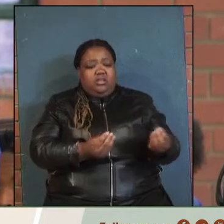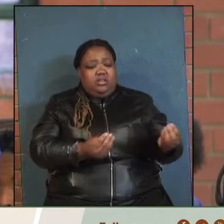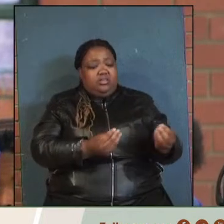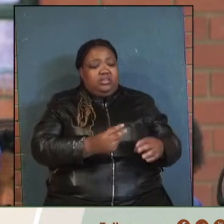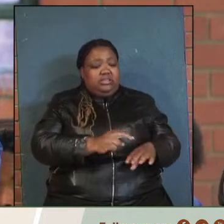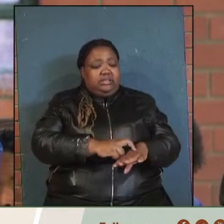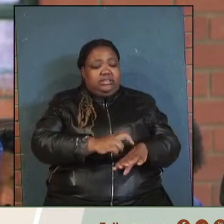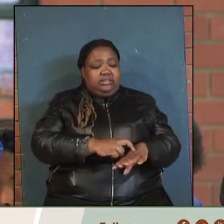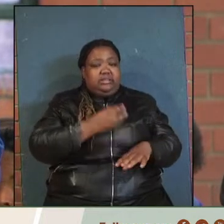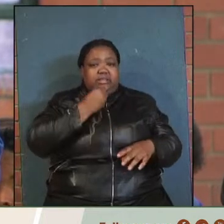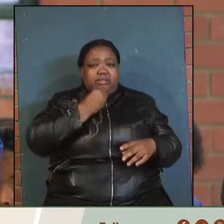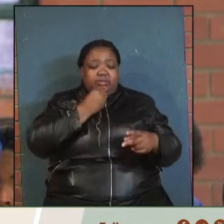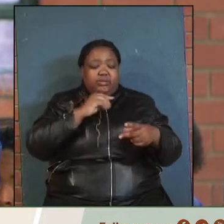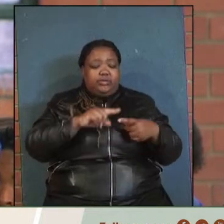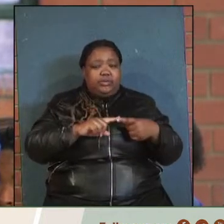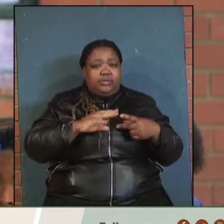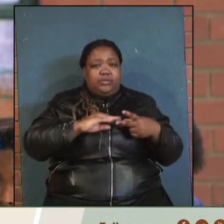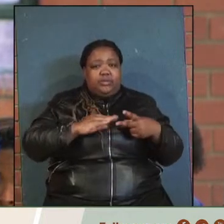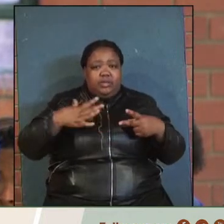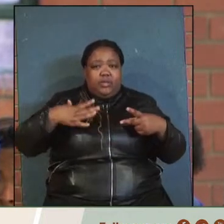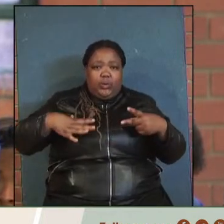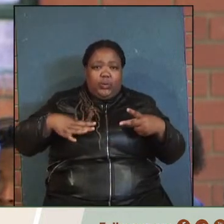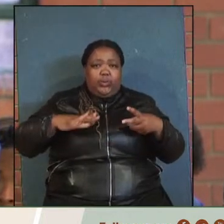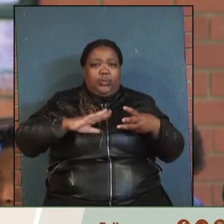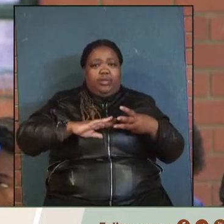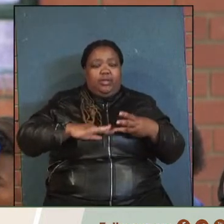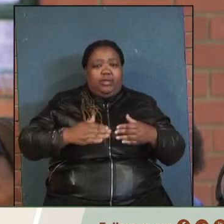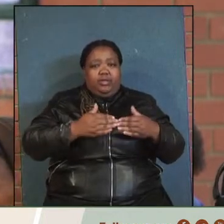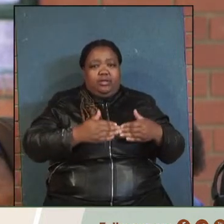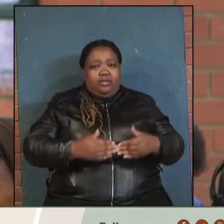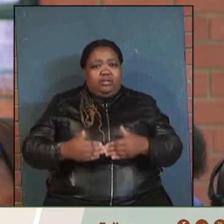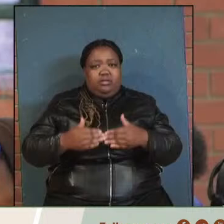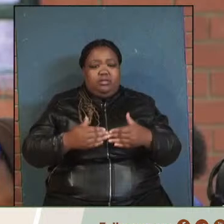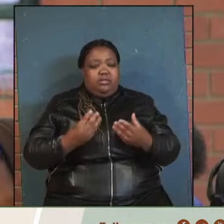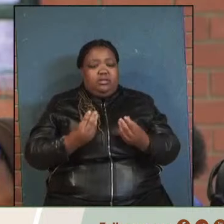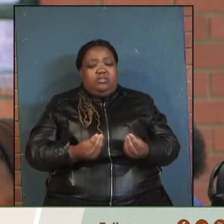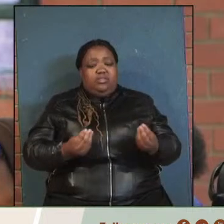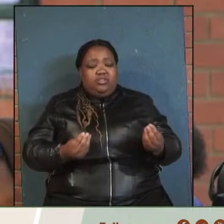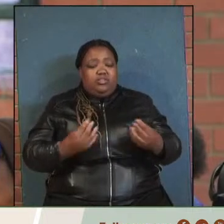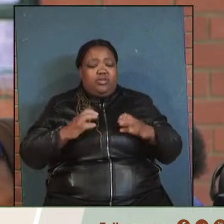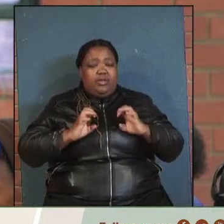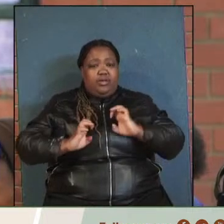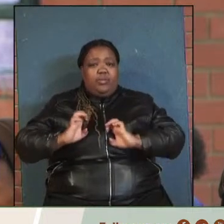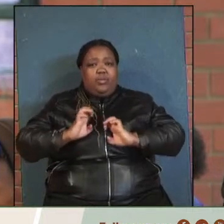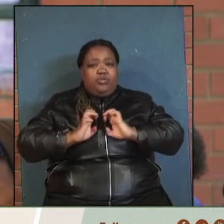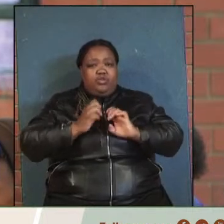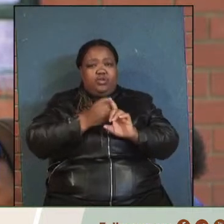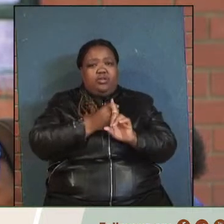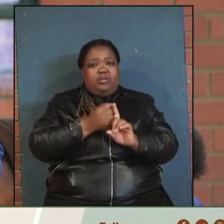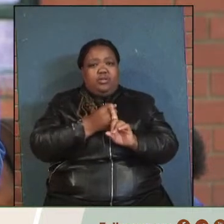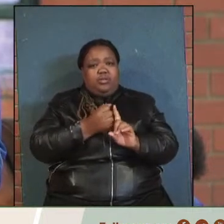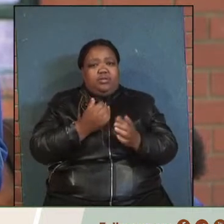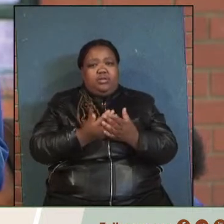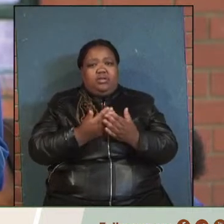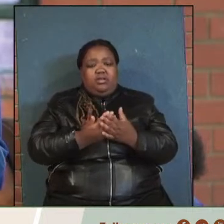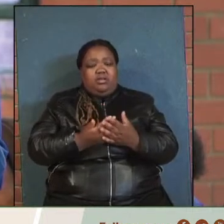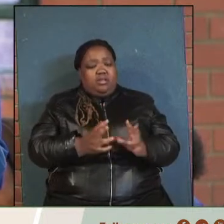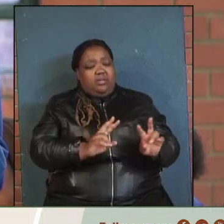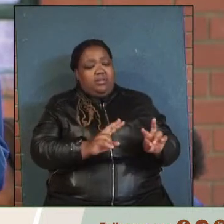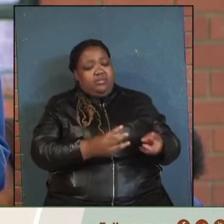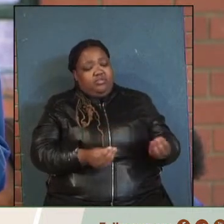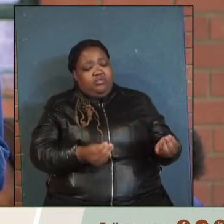food, clothing, and care. Children can also be emotionally abused when they are rejected, berated,